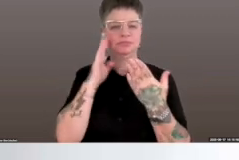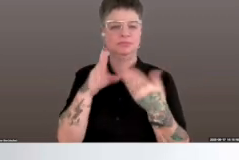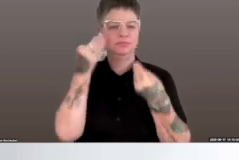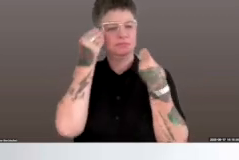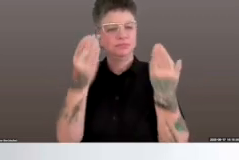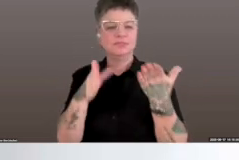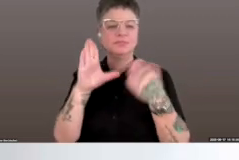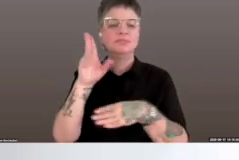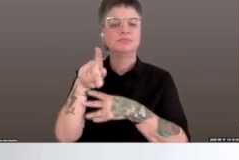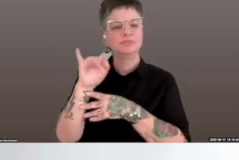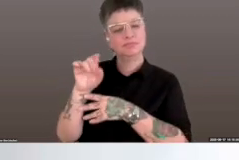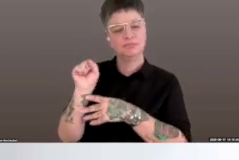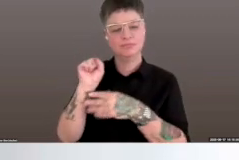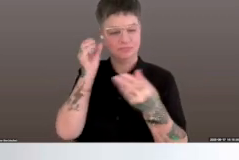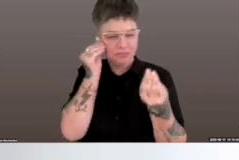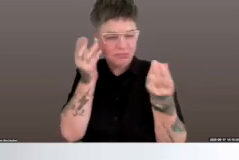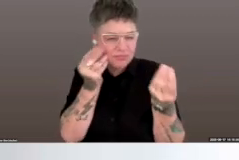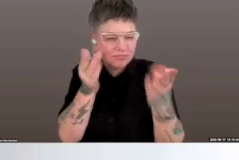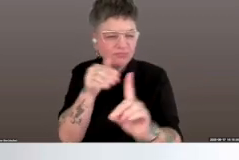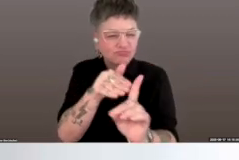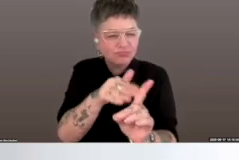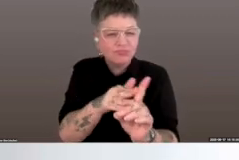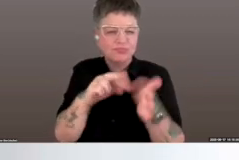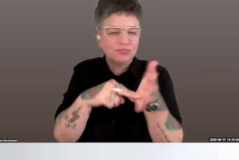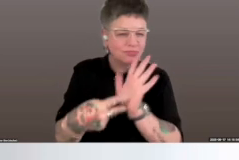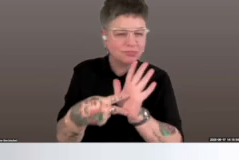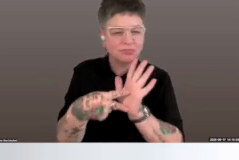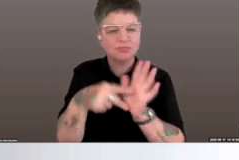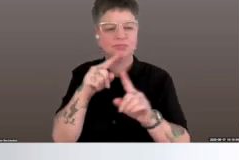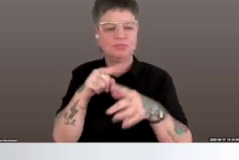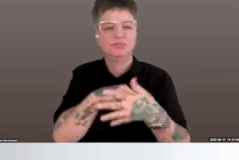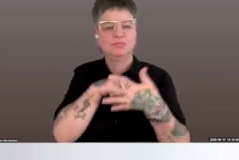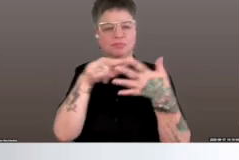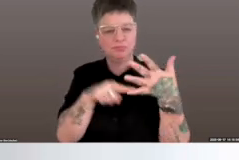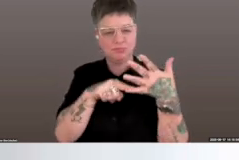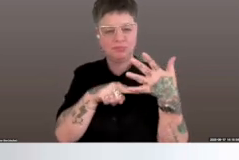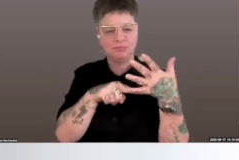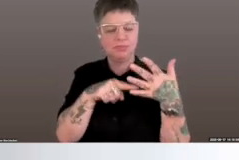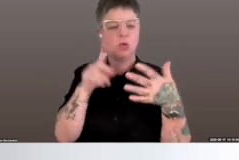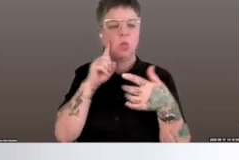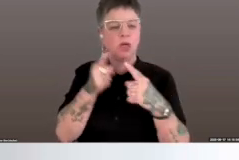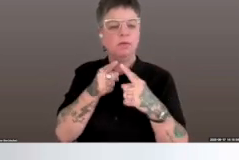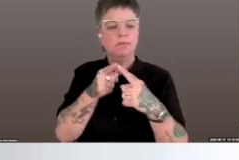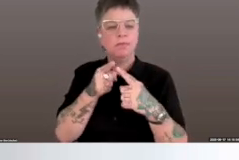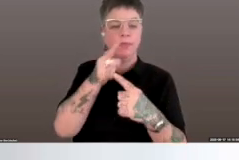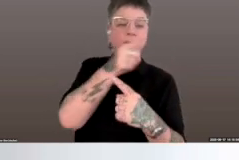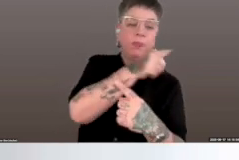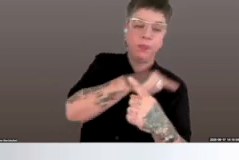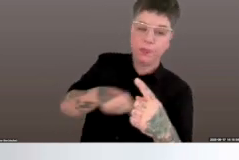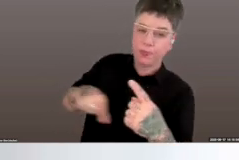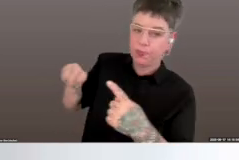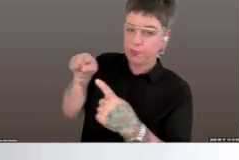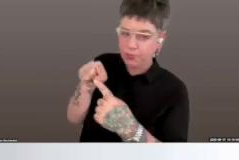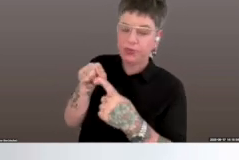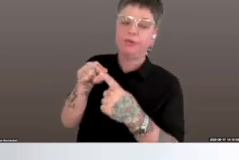I'll provide a quick refresher on what these projects are, starting with the Driving Clean Assistance Program and then moving counterclockwise. So the Driving Clean